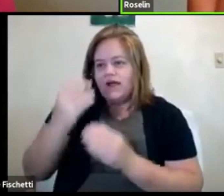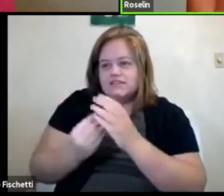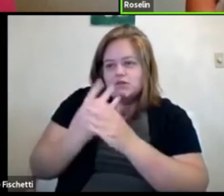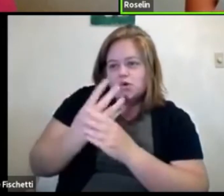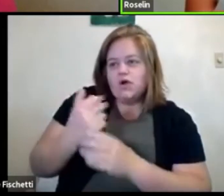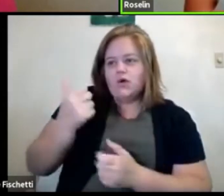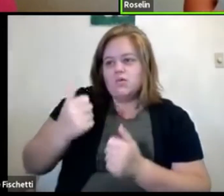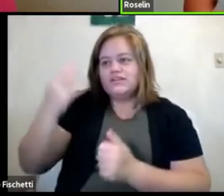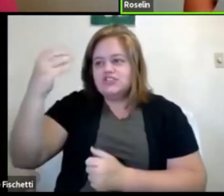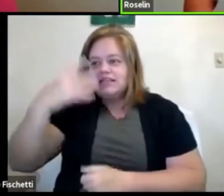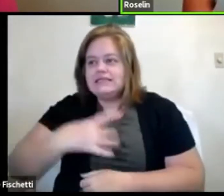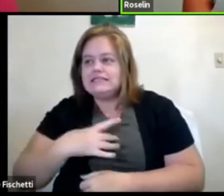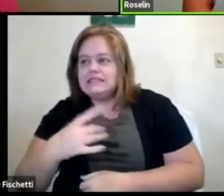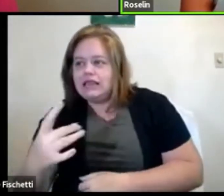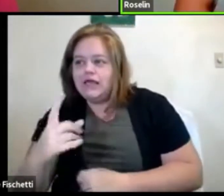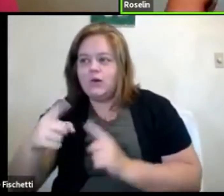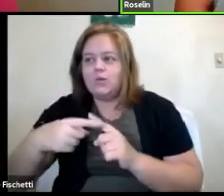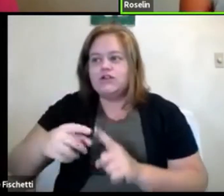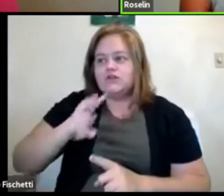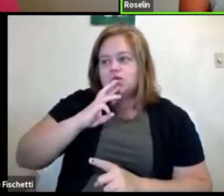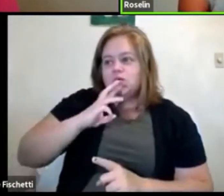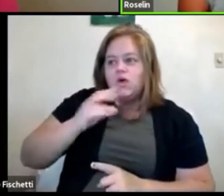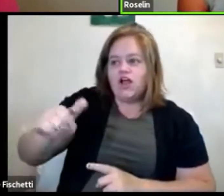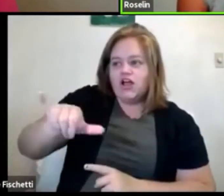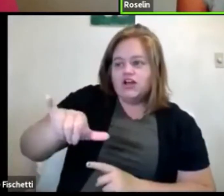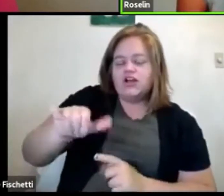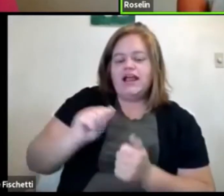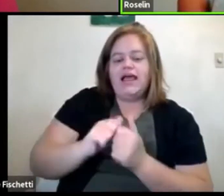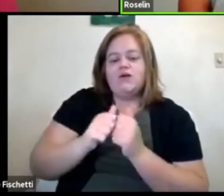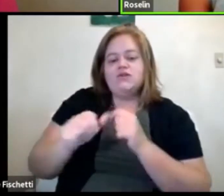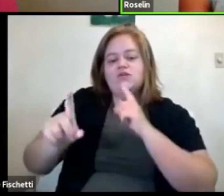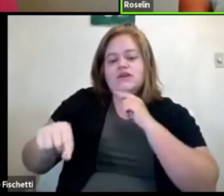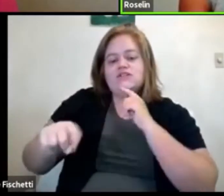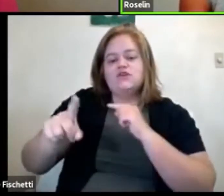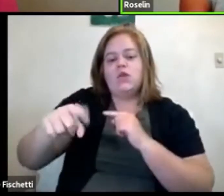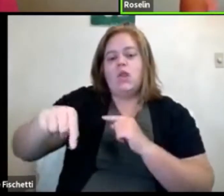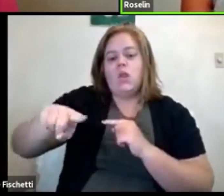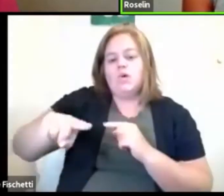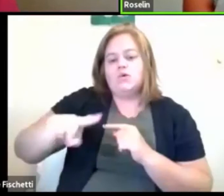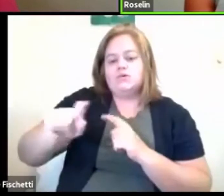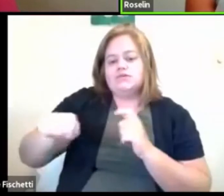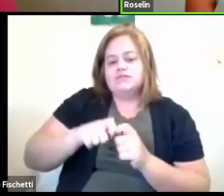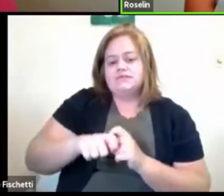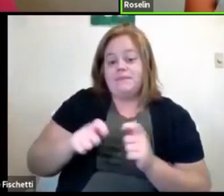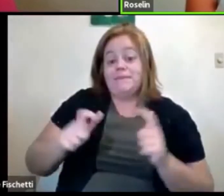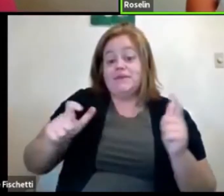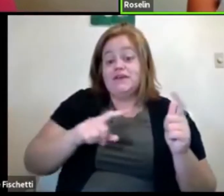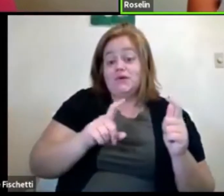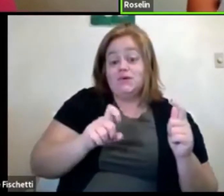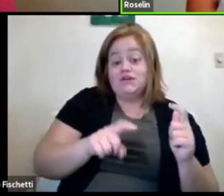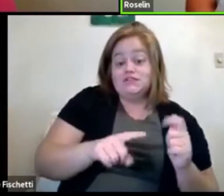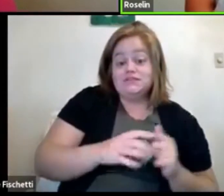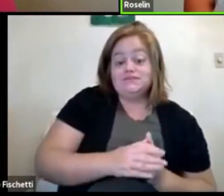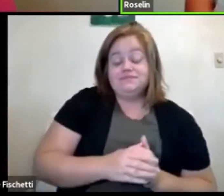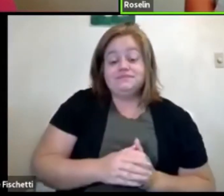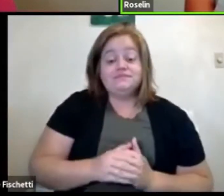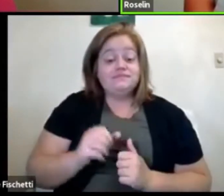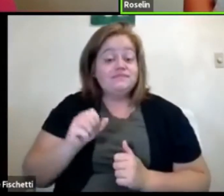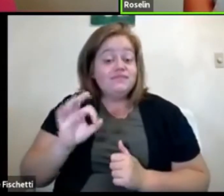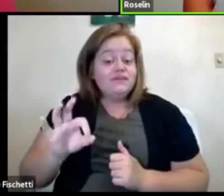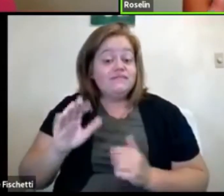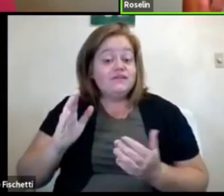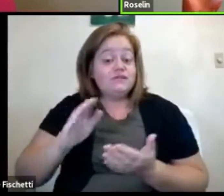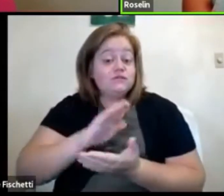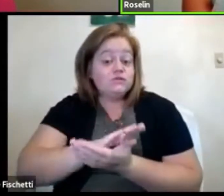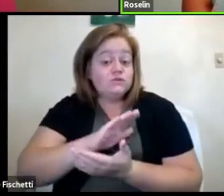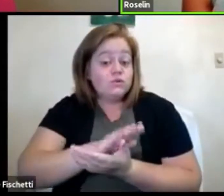and see how you can answer them. Then if you're lucky to have the opportunity at school